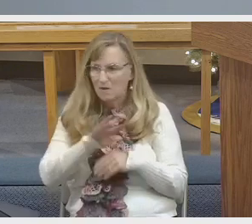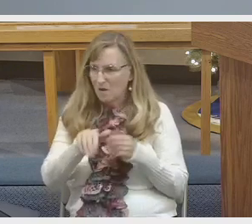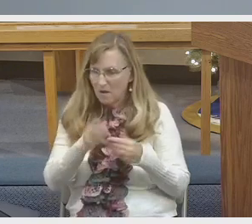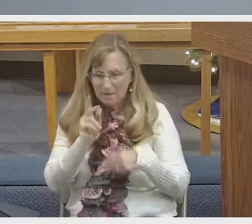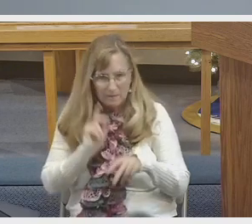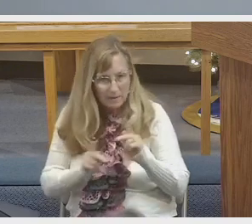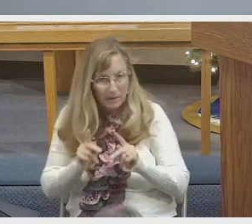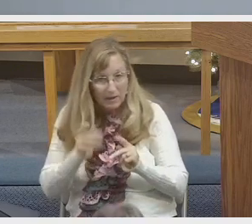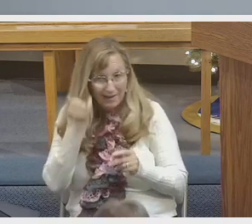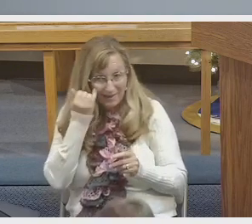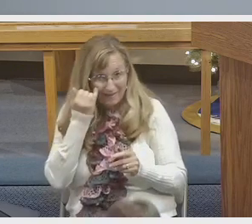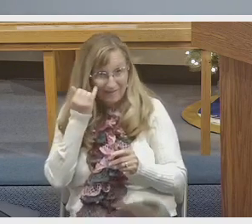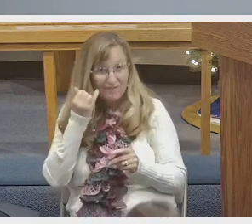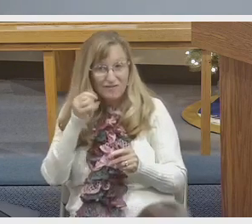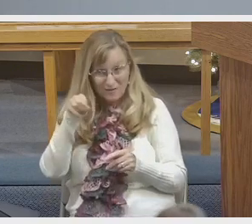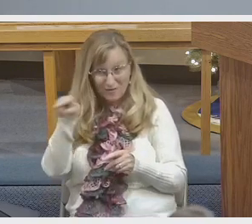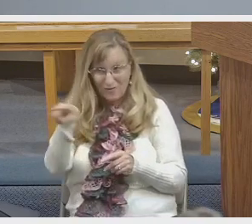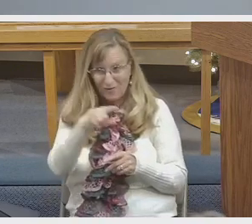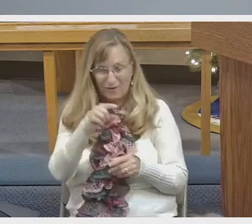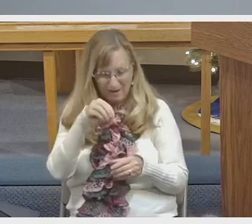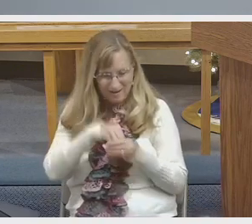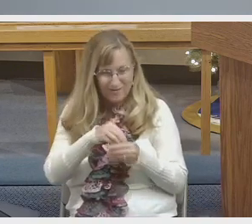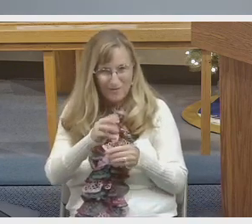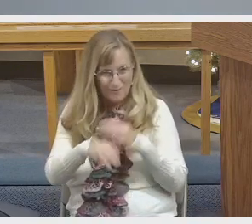this world, that means you.